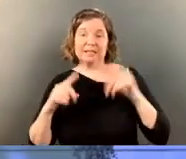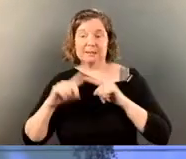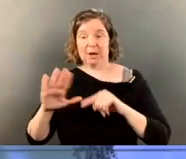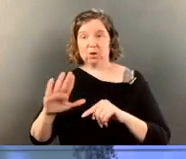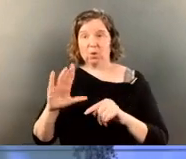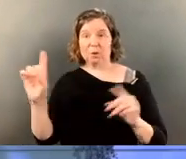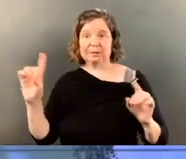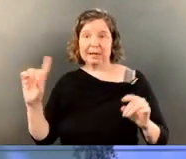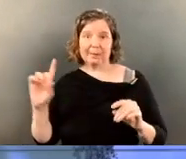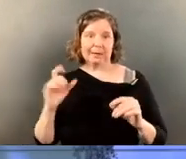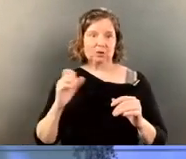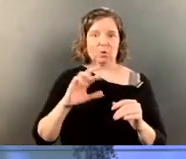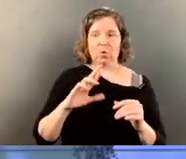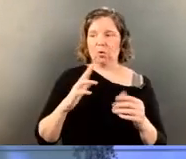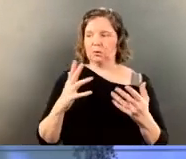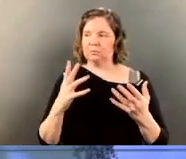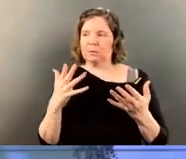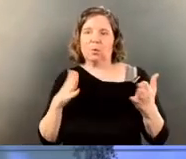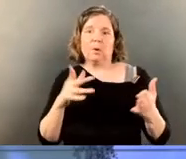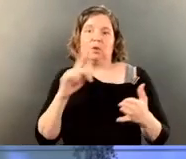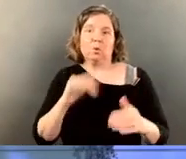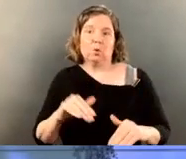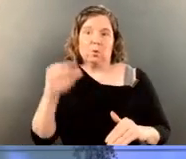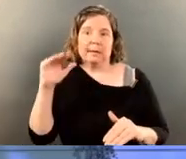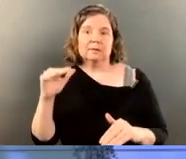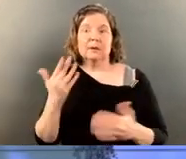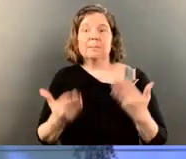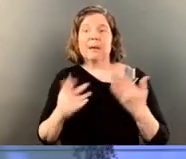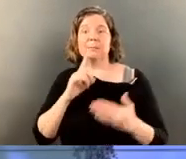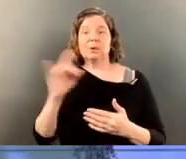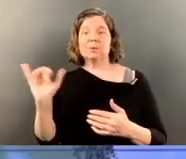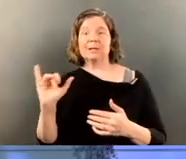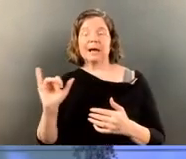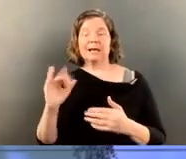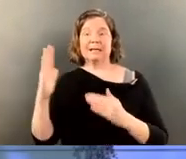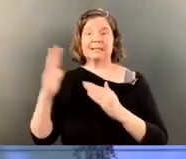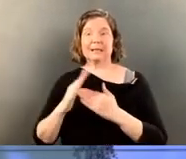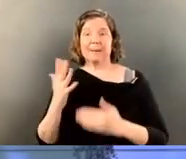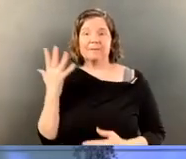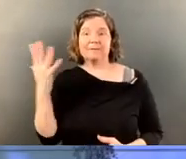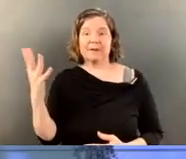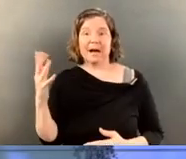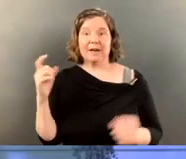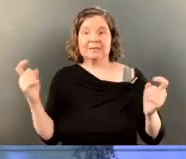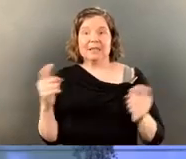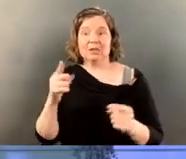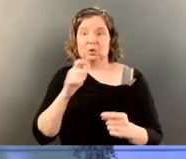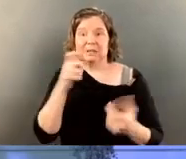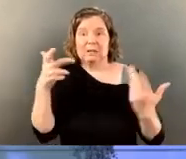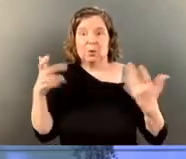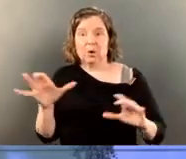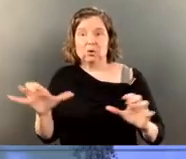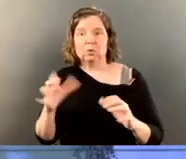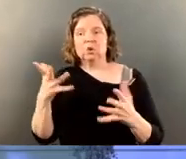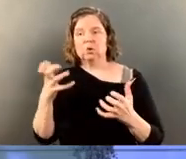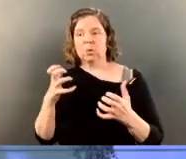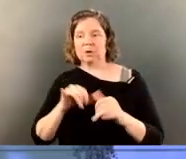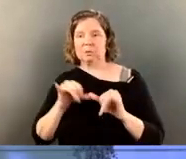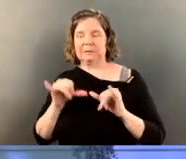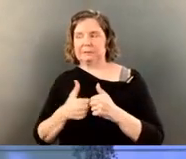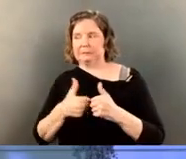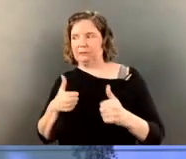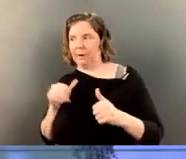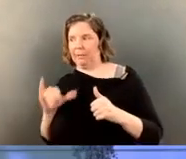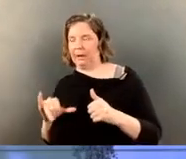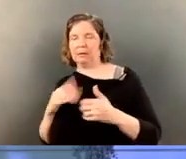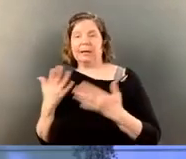your denomination or the way that you were raised, maybe there was like a top five sins that you didn't want to do and you wanted to stay away from